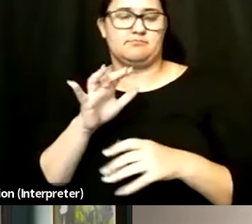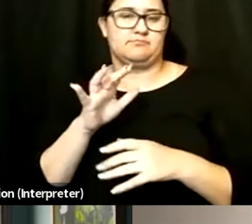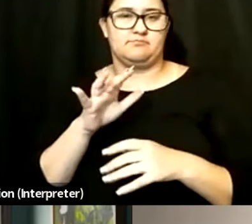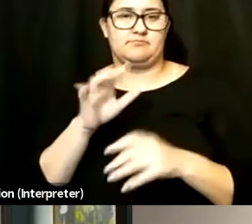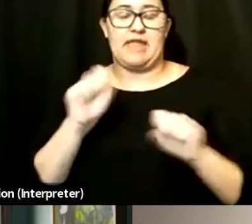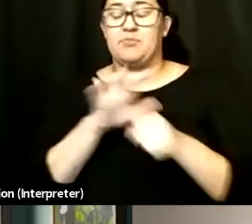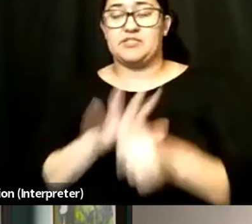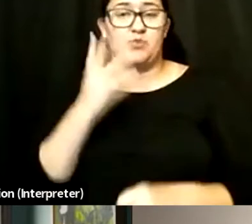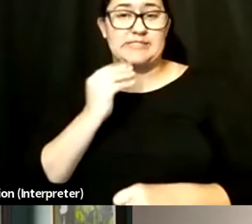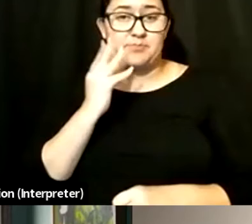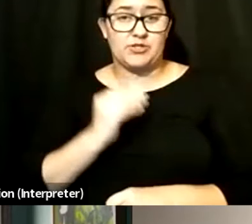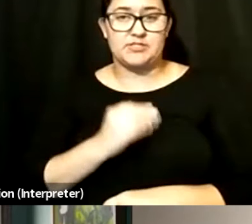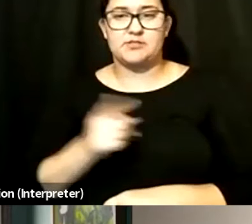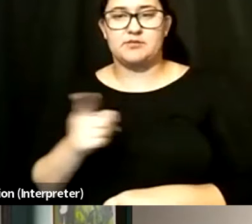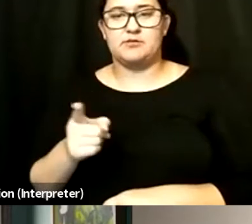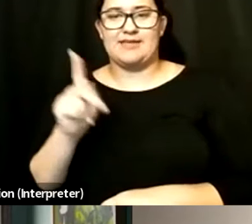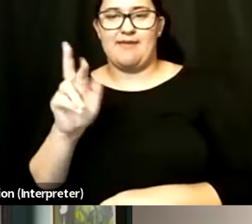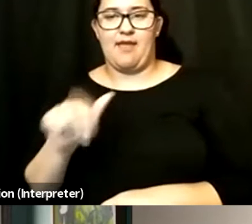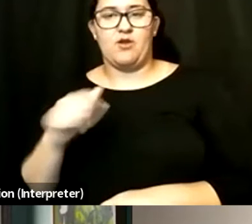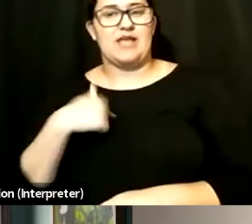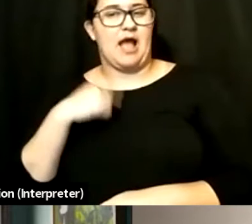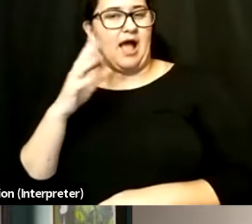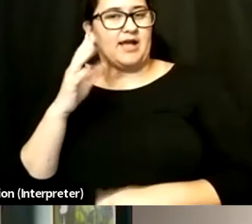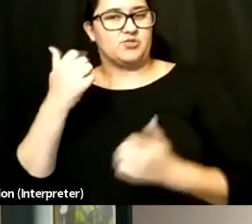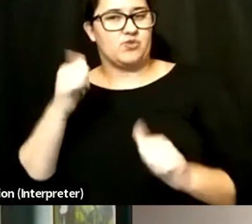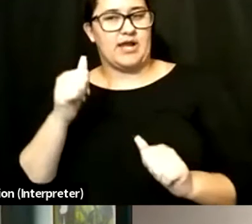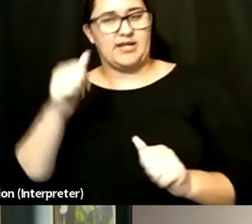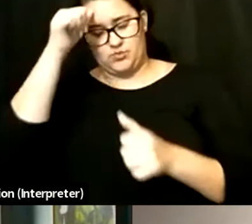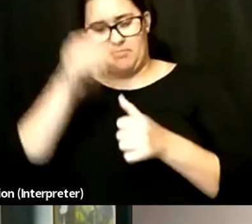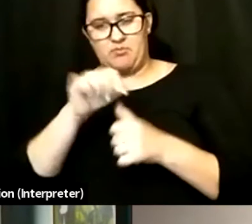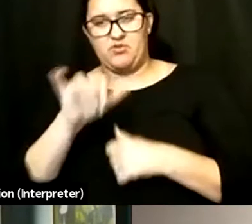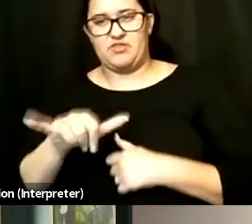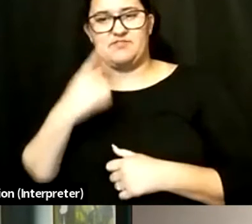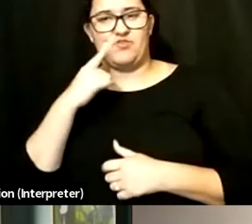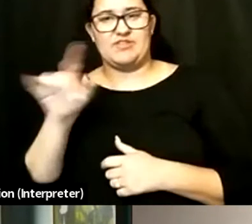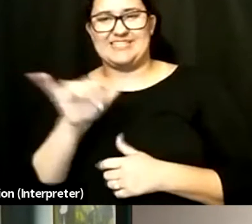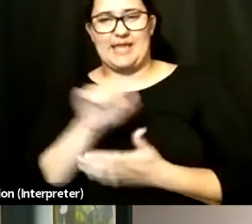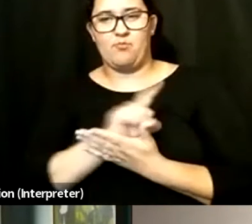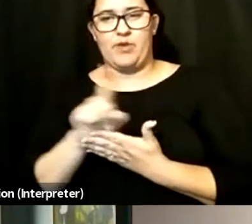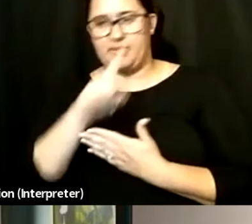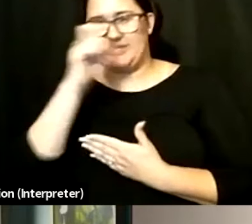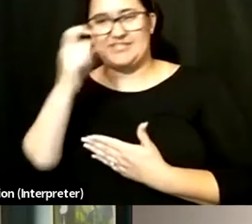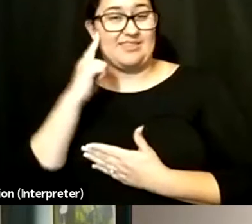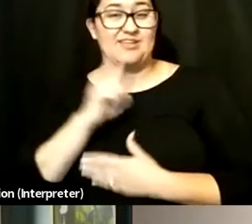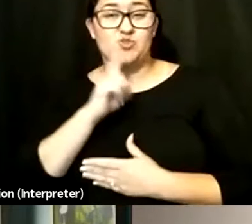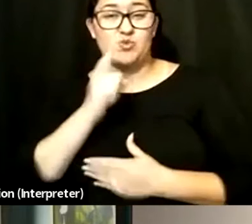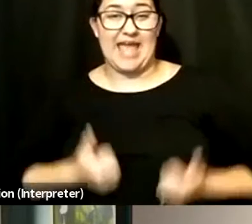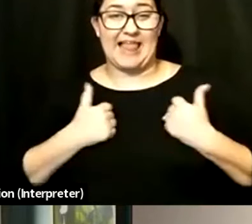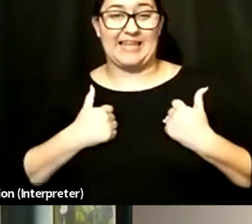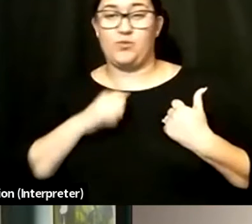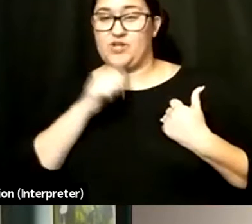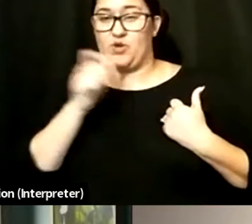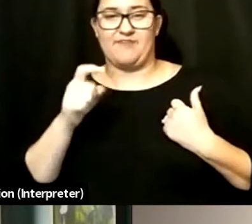Yeah, I try to keep mine also when I was brainstorming about this within the same week, because I think it's a reality that we don't have to go far back